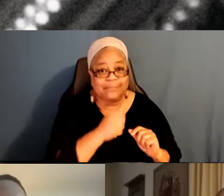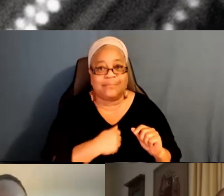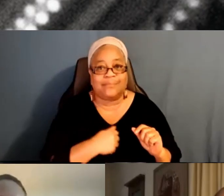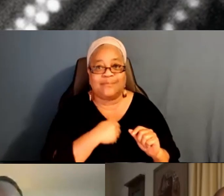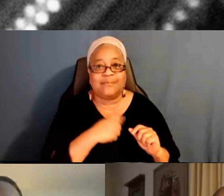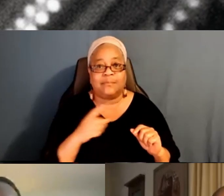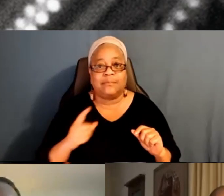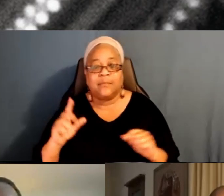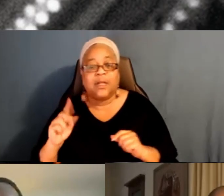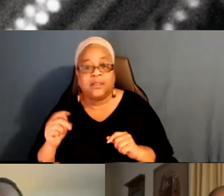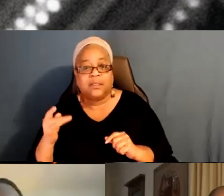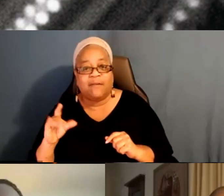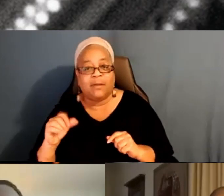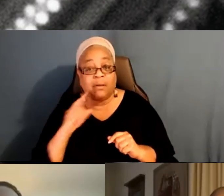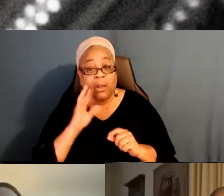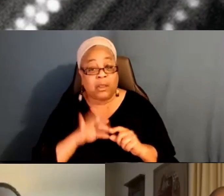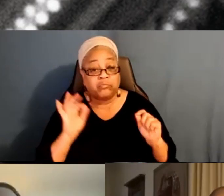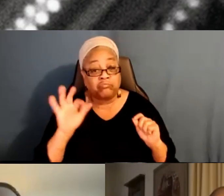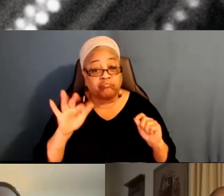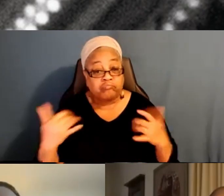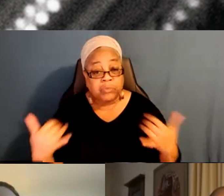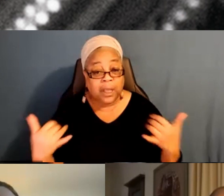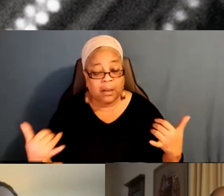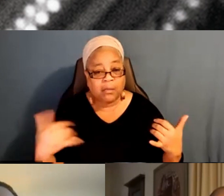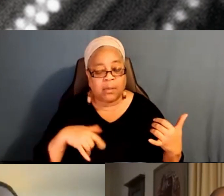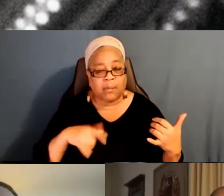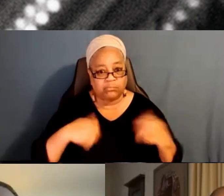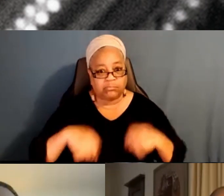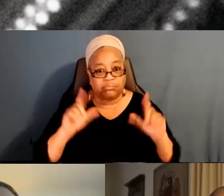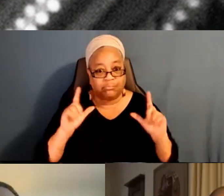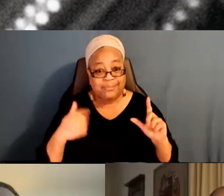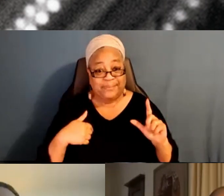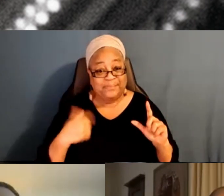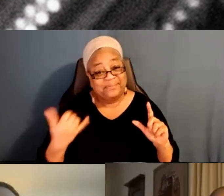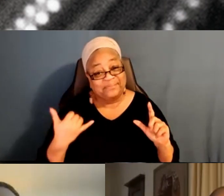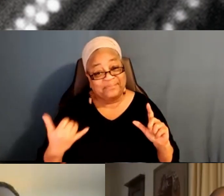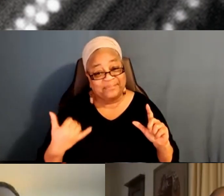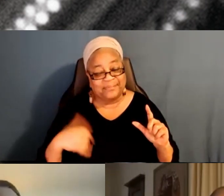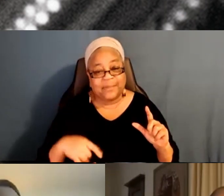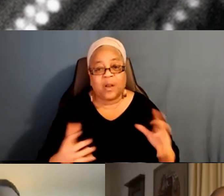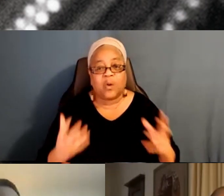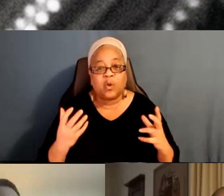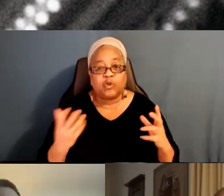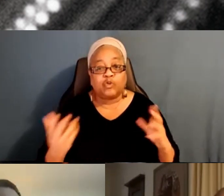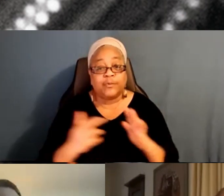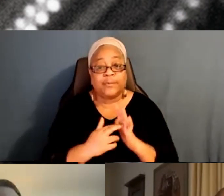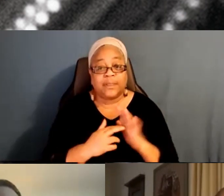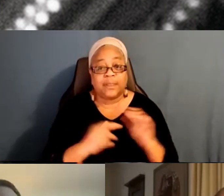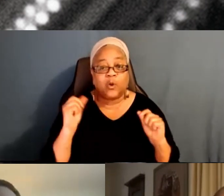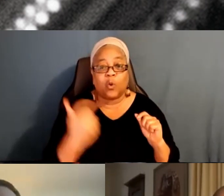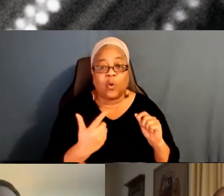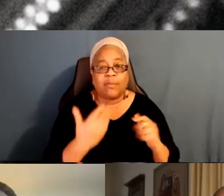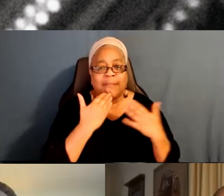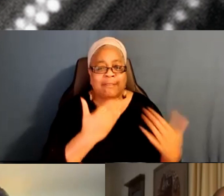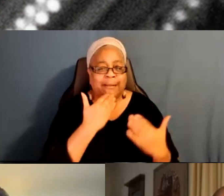I can jump in at this point since I'm on screen. I also want to repeat all the